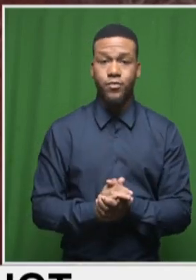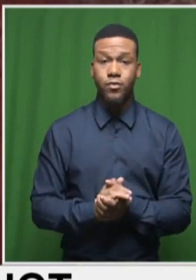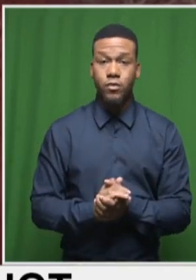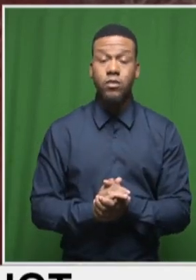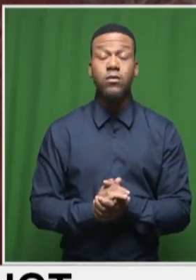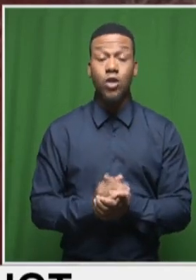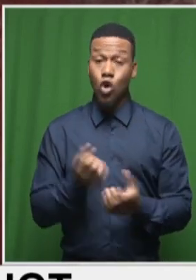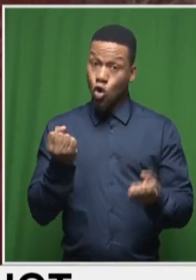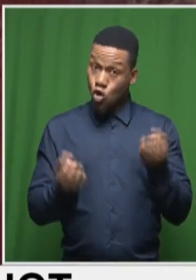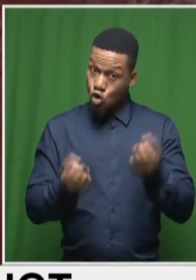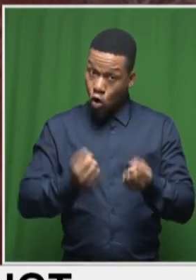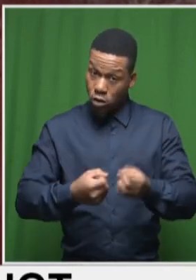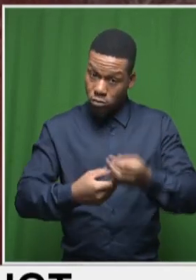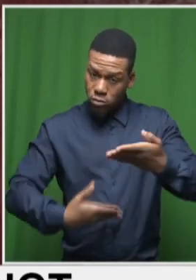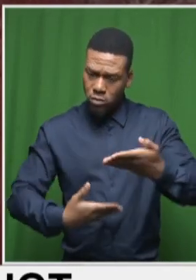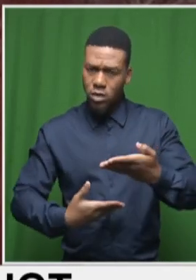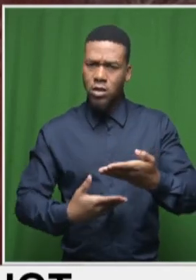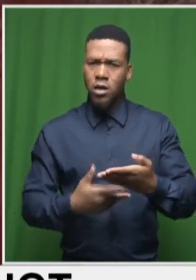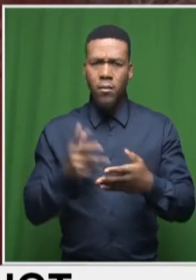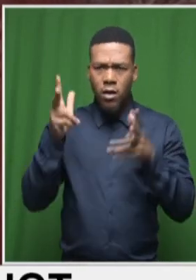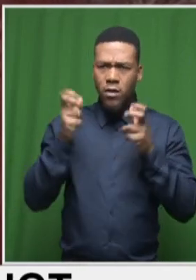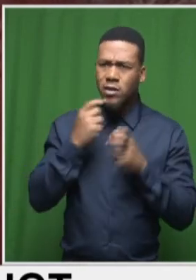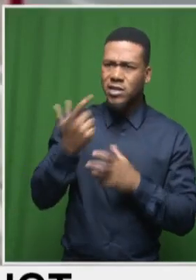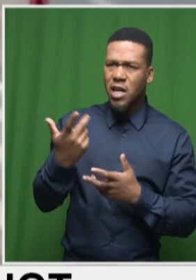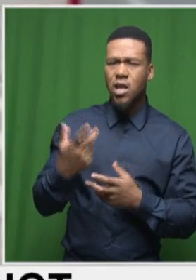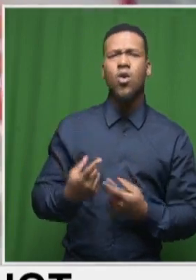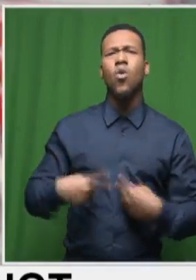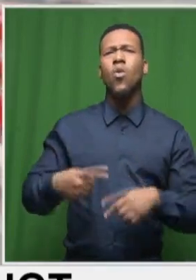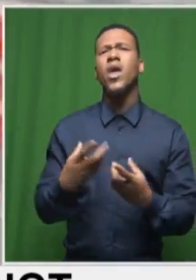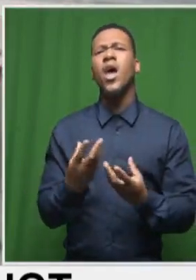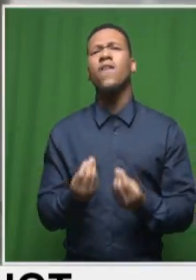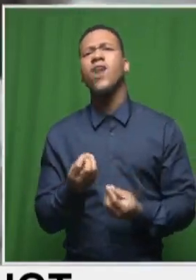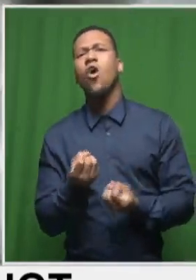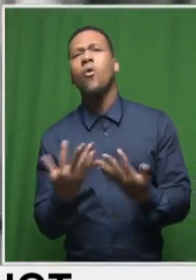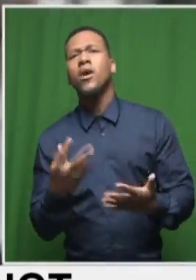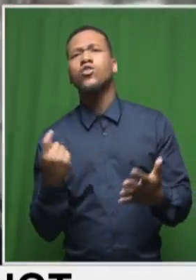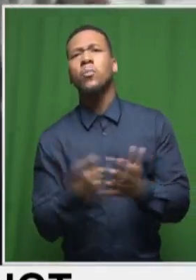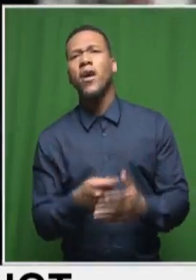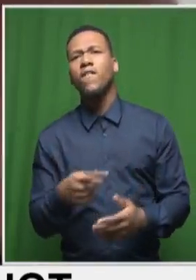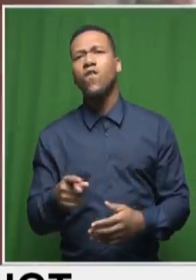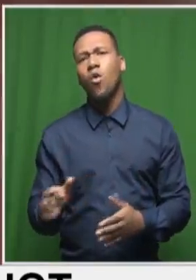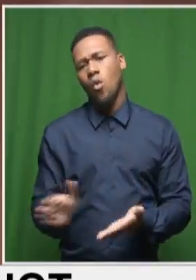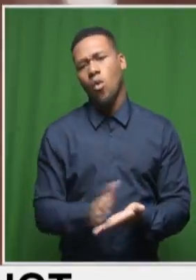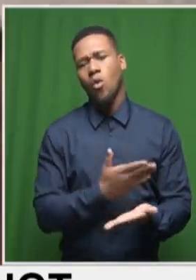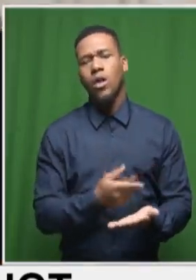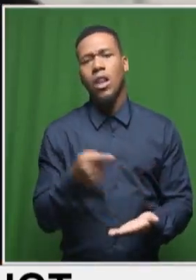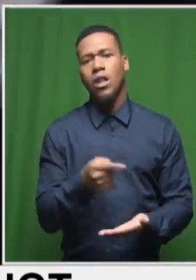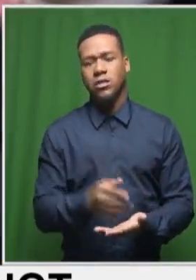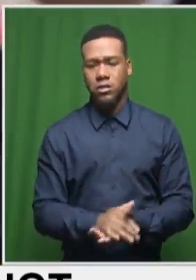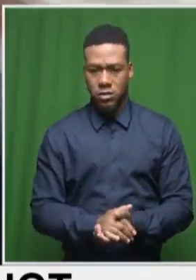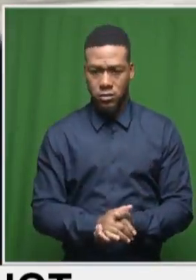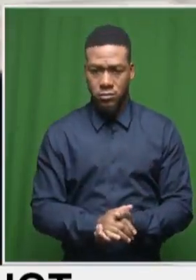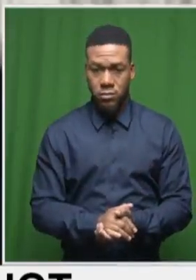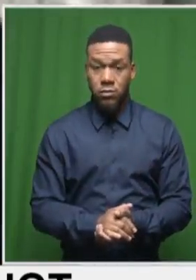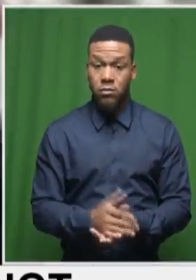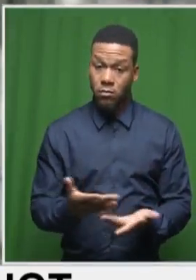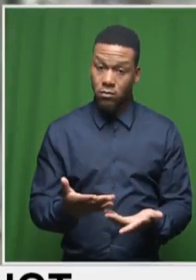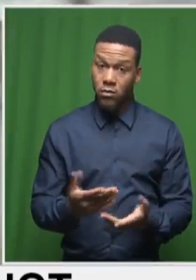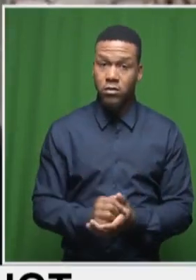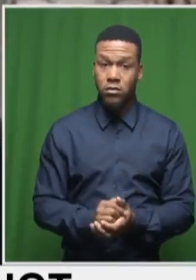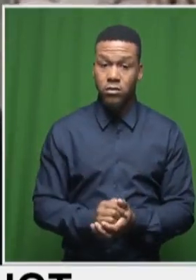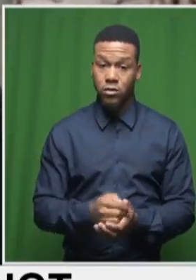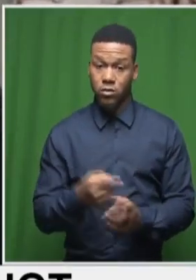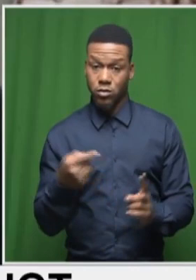be heard saying, "So what do we got to pay for this?" Cohen served more than a year in prison after pleading guilty to a